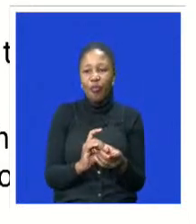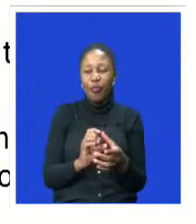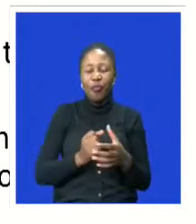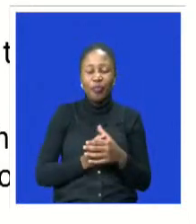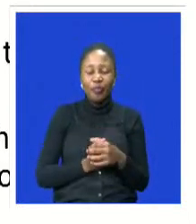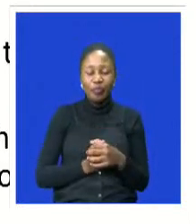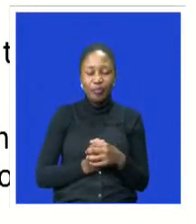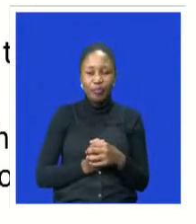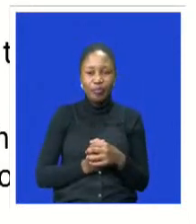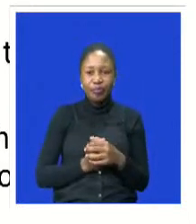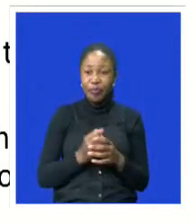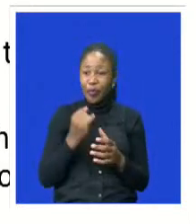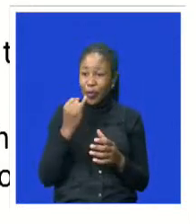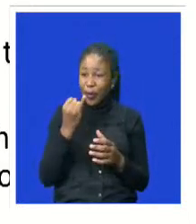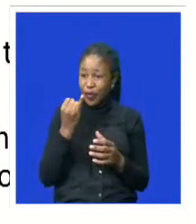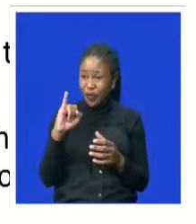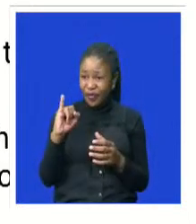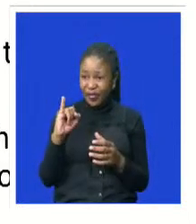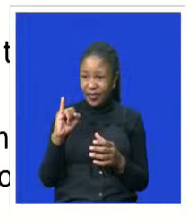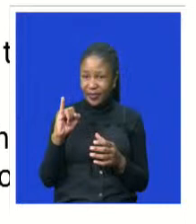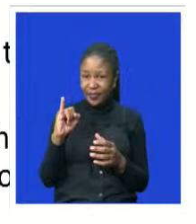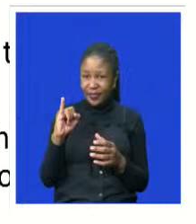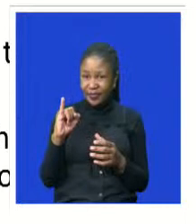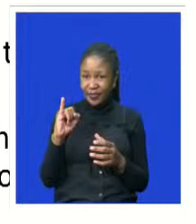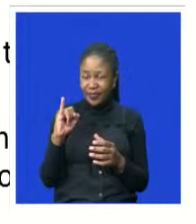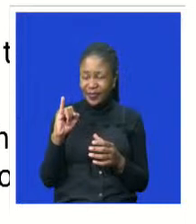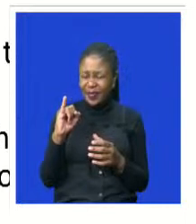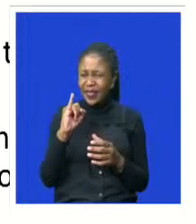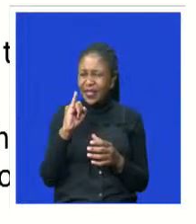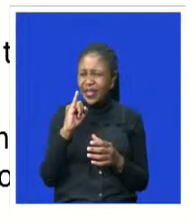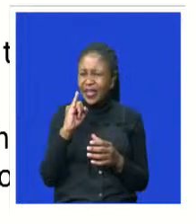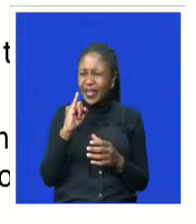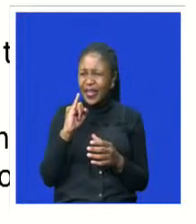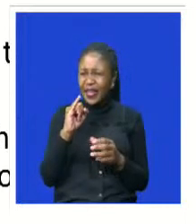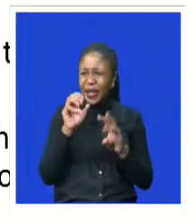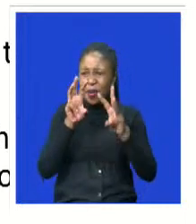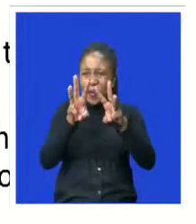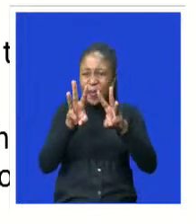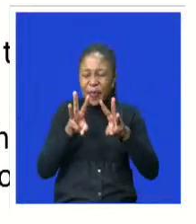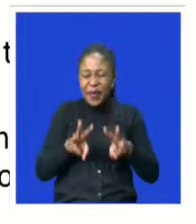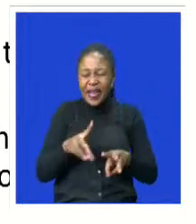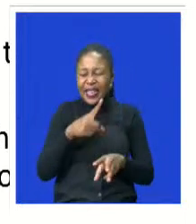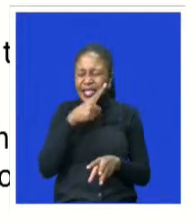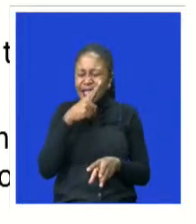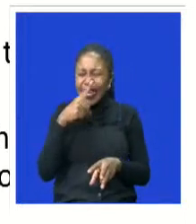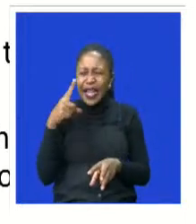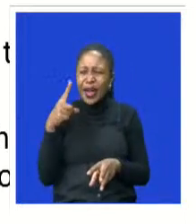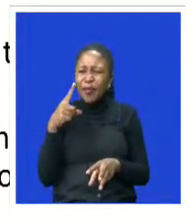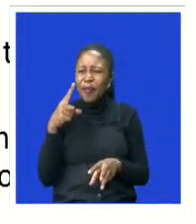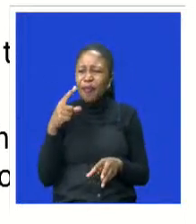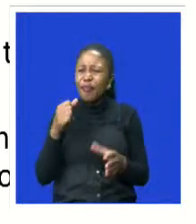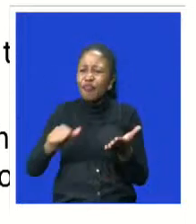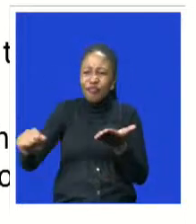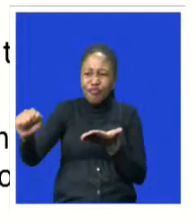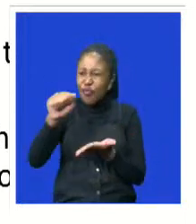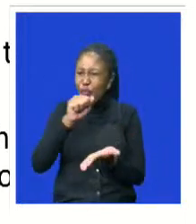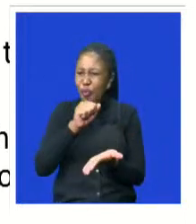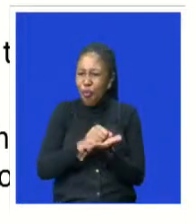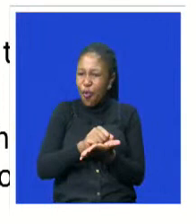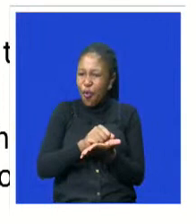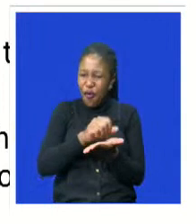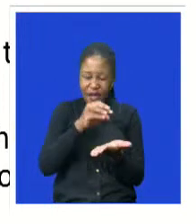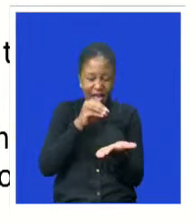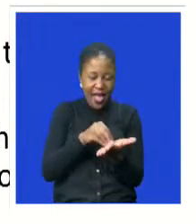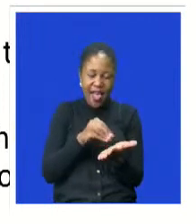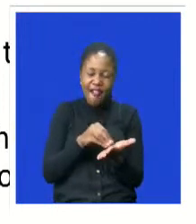First question is saying, name the place where there is evidence. There is evidence of